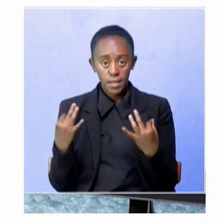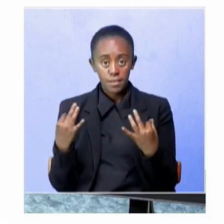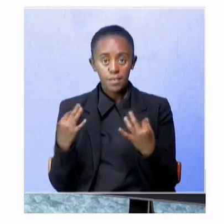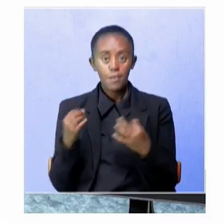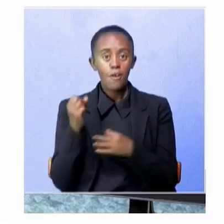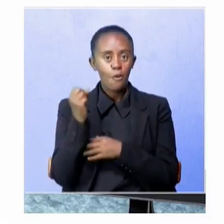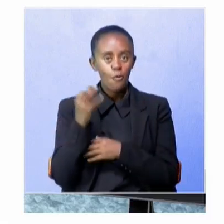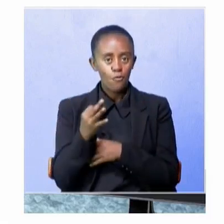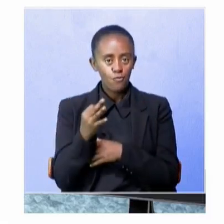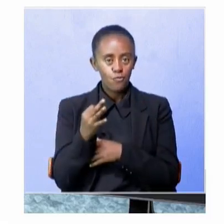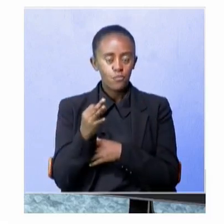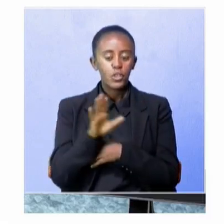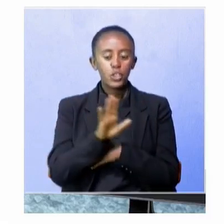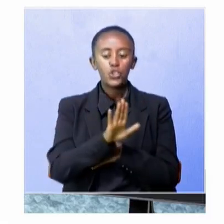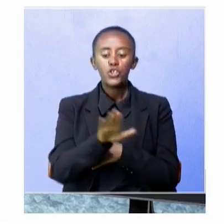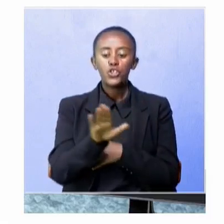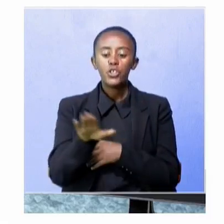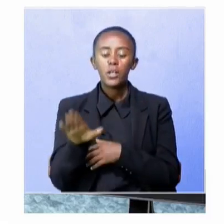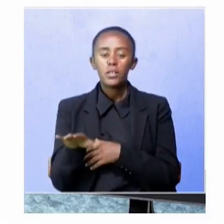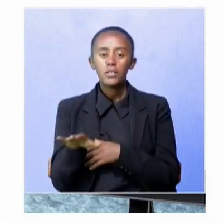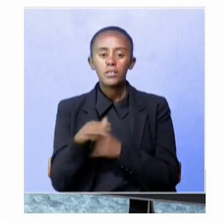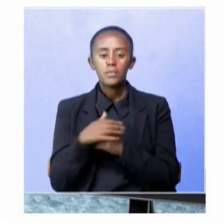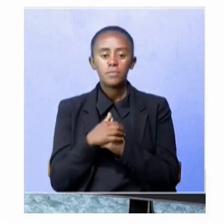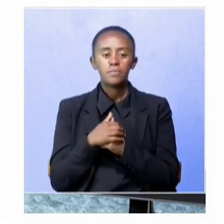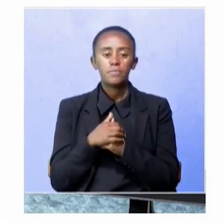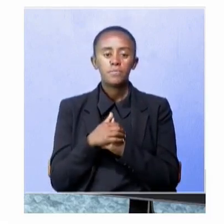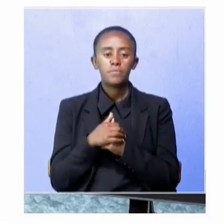of children